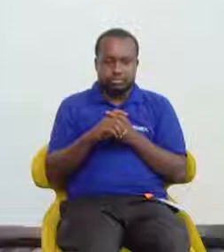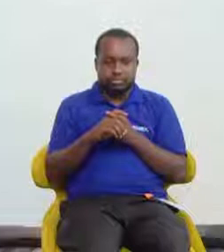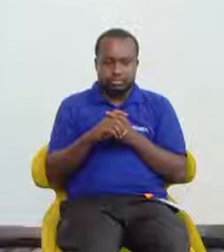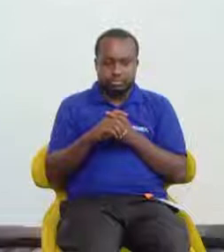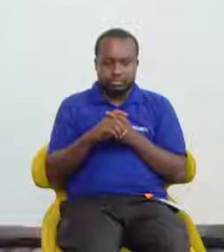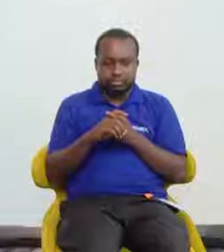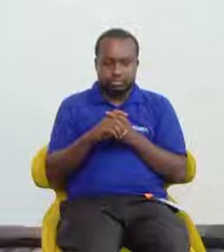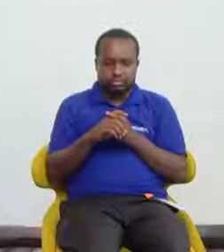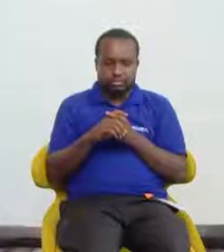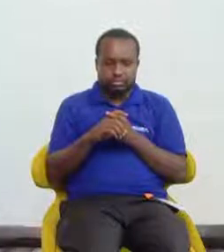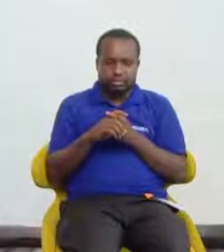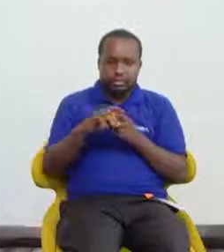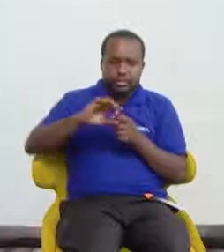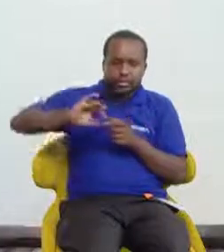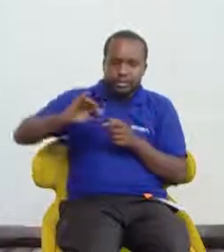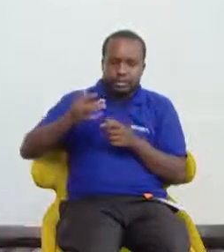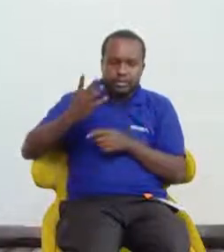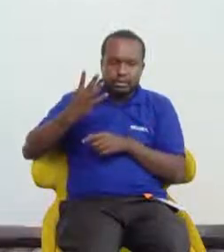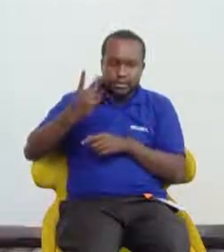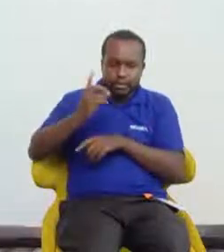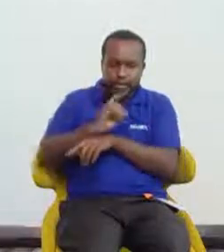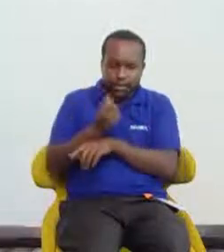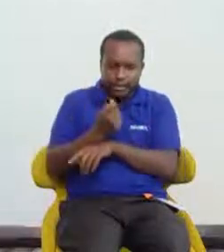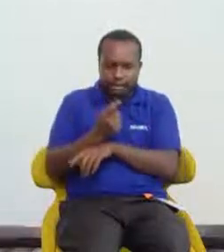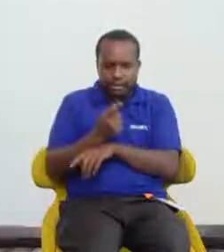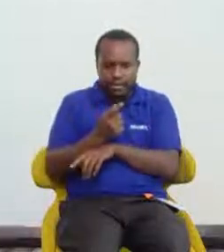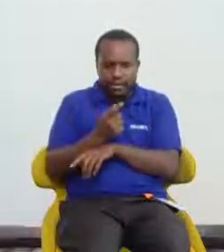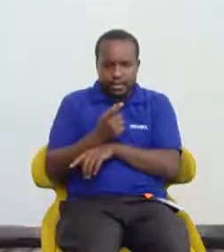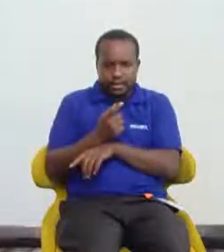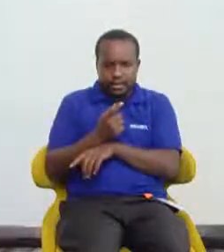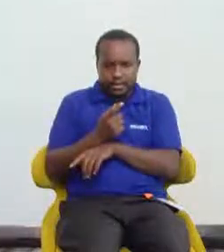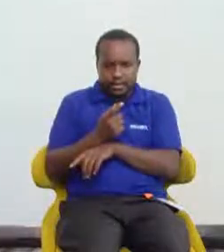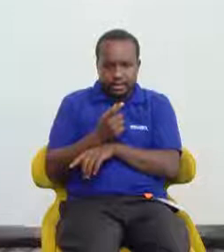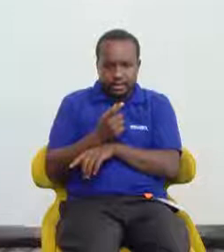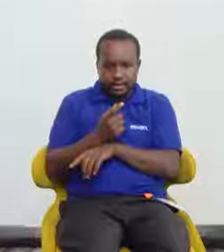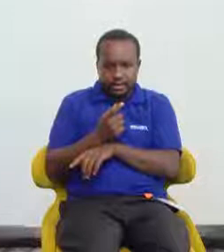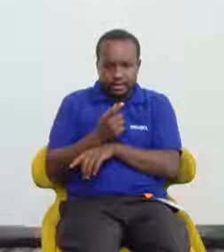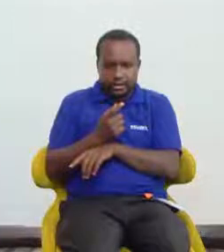4 minutes, or 2 minutes. 2 minutes, I think I need less.